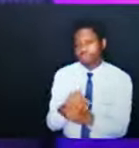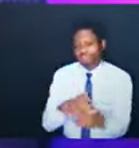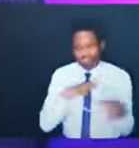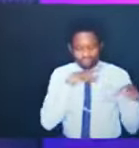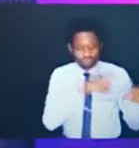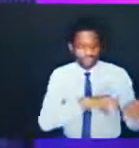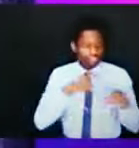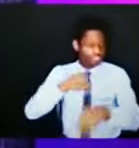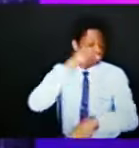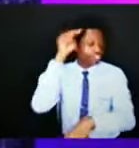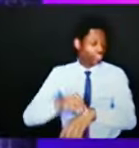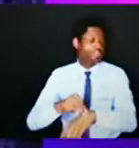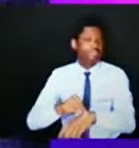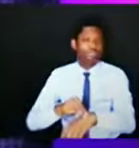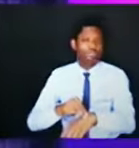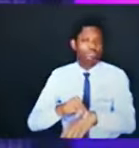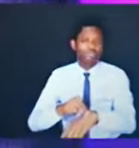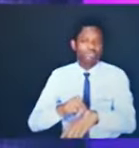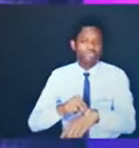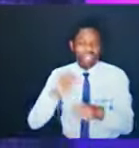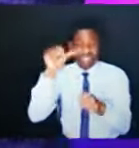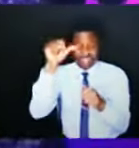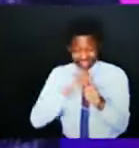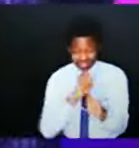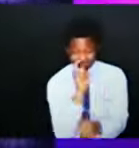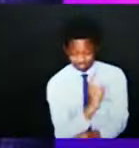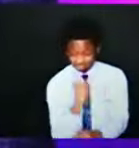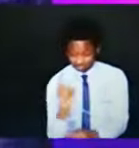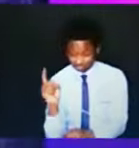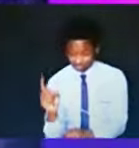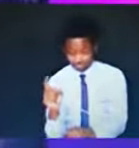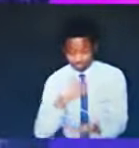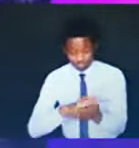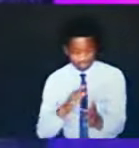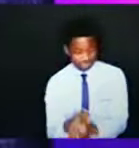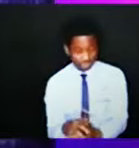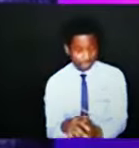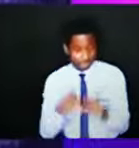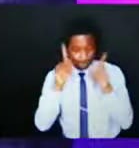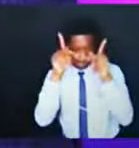Possessing the nation. Every one of us is an agent